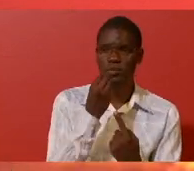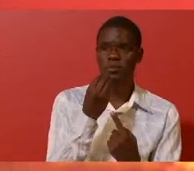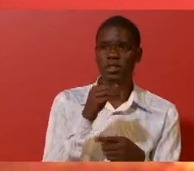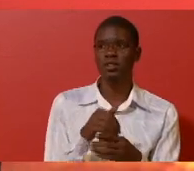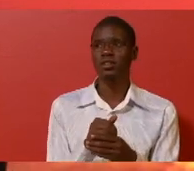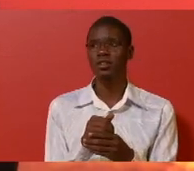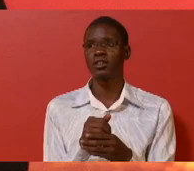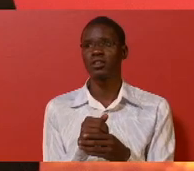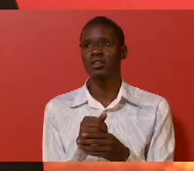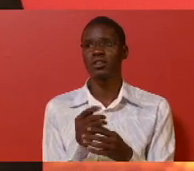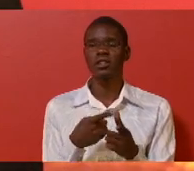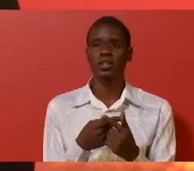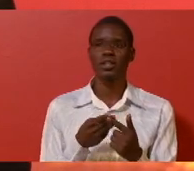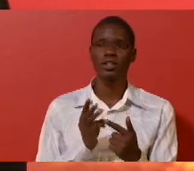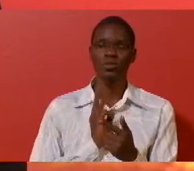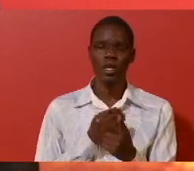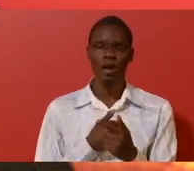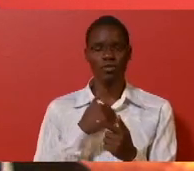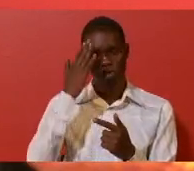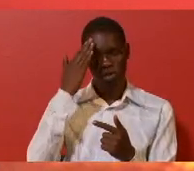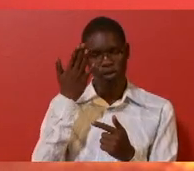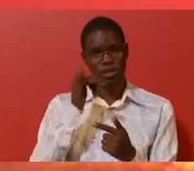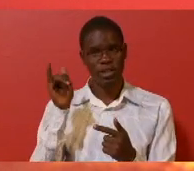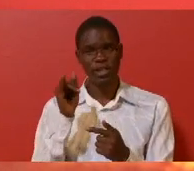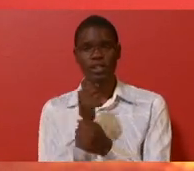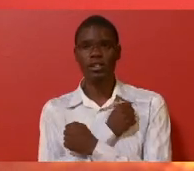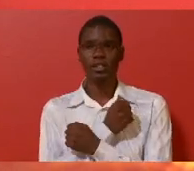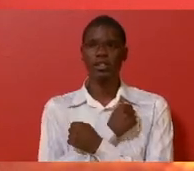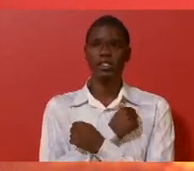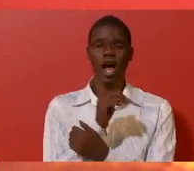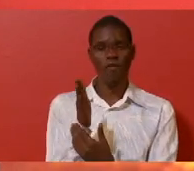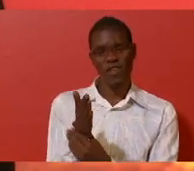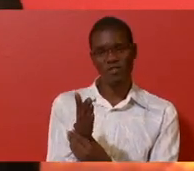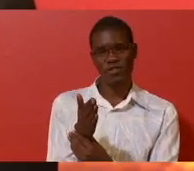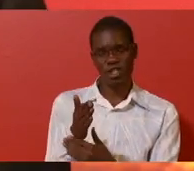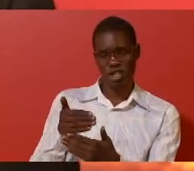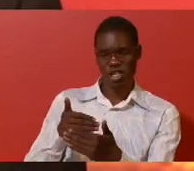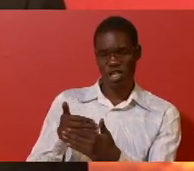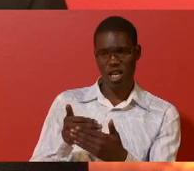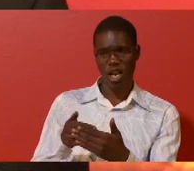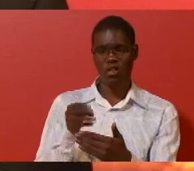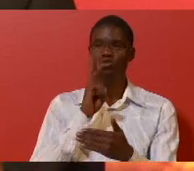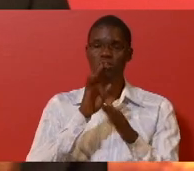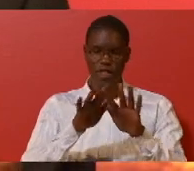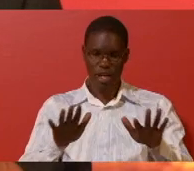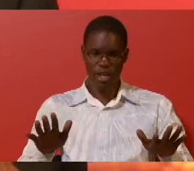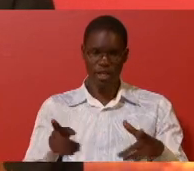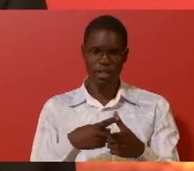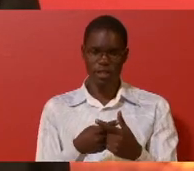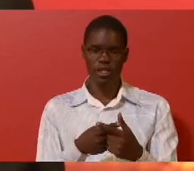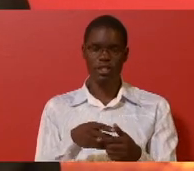Jamaica, because it's an island, they love fish, just like you love fish. You're close to the lake. And they